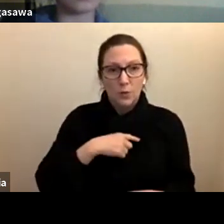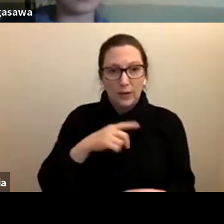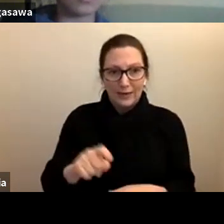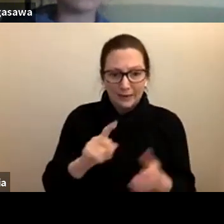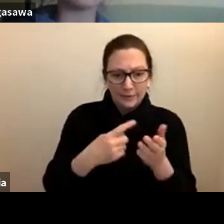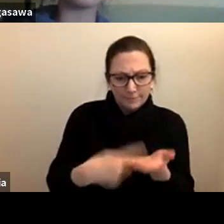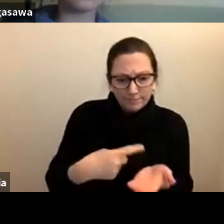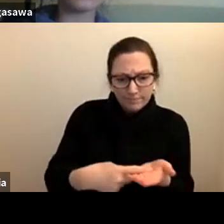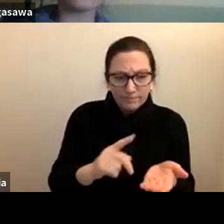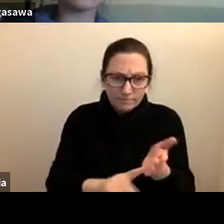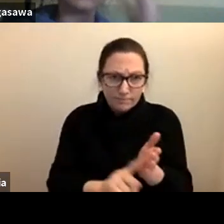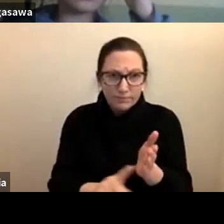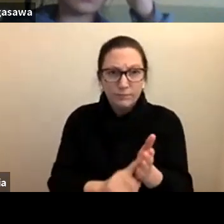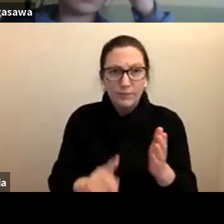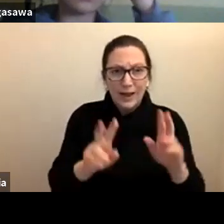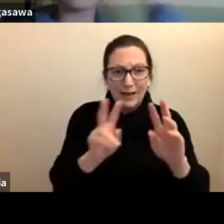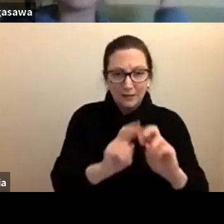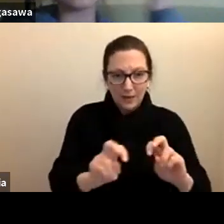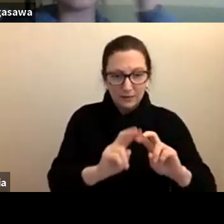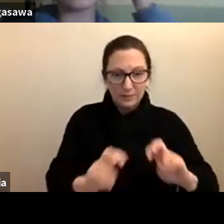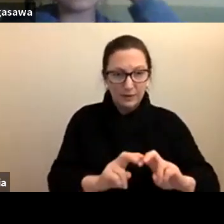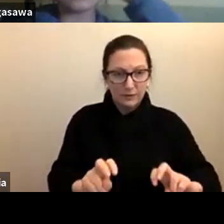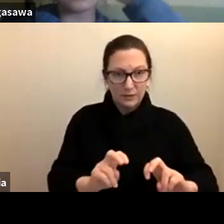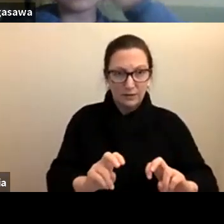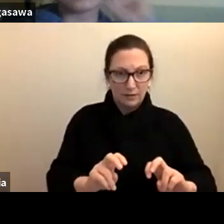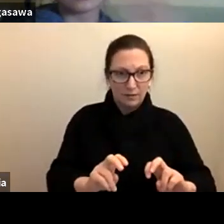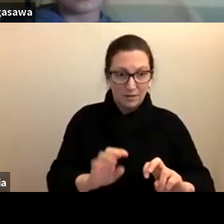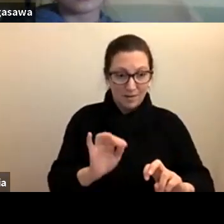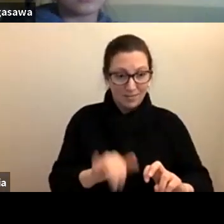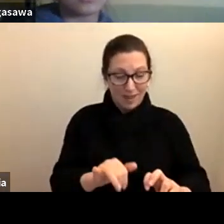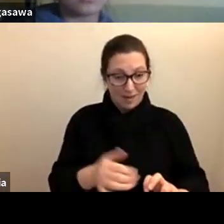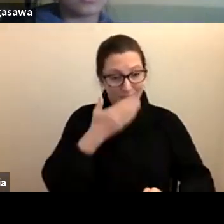as a way of identifying the readiness of the applicant pool.